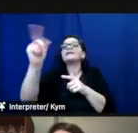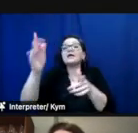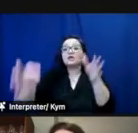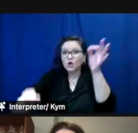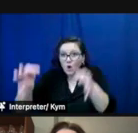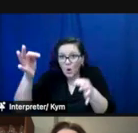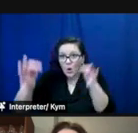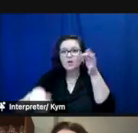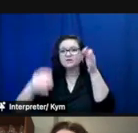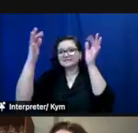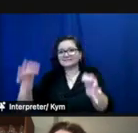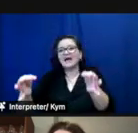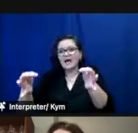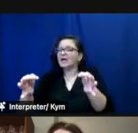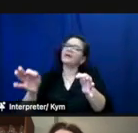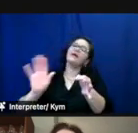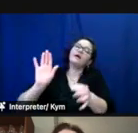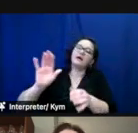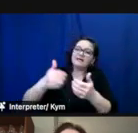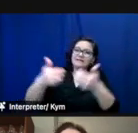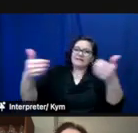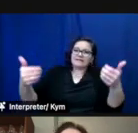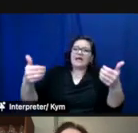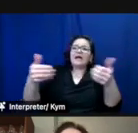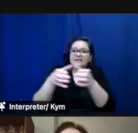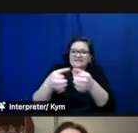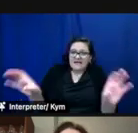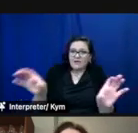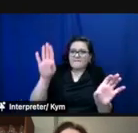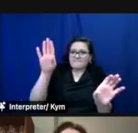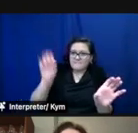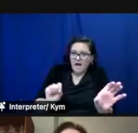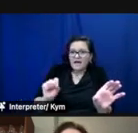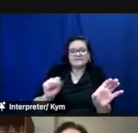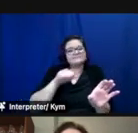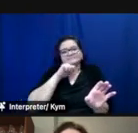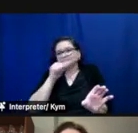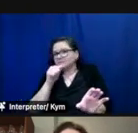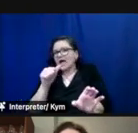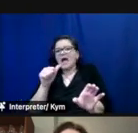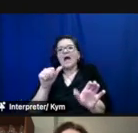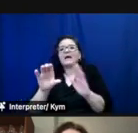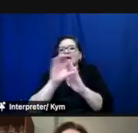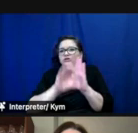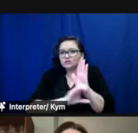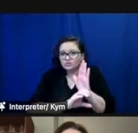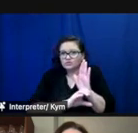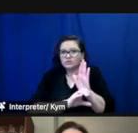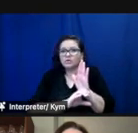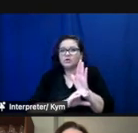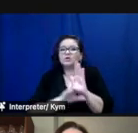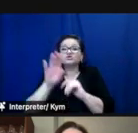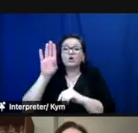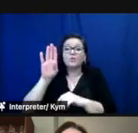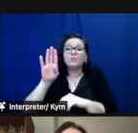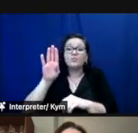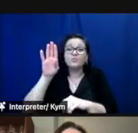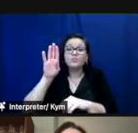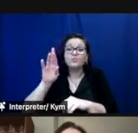was unconstitutional. And this is because of the Brown versus the Board of Education. Does everyone heard about that? That's when it was found that